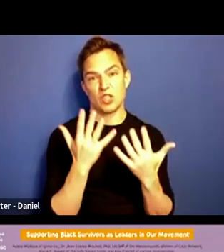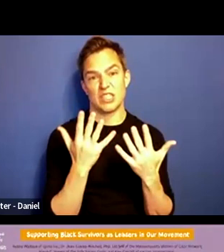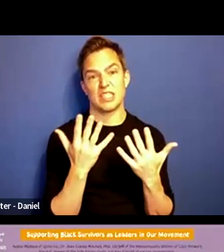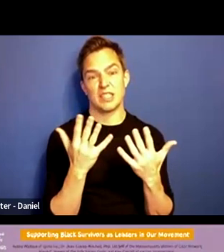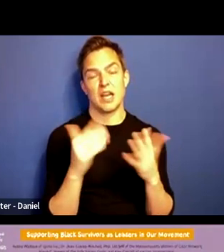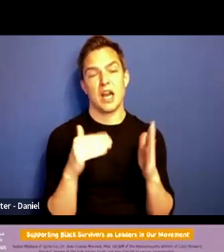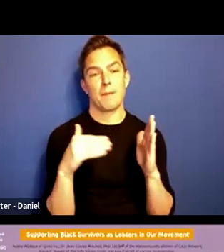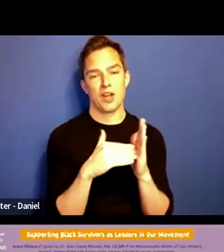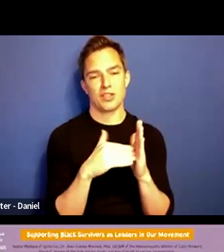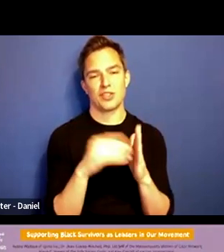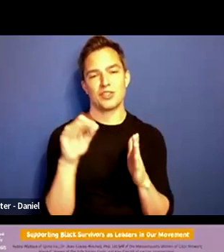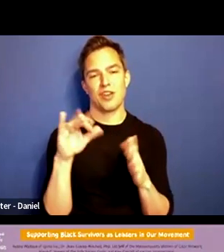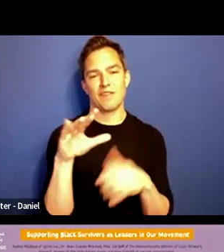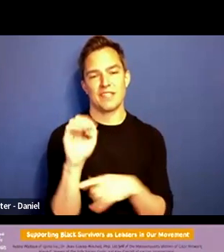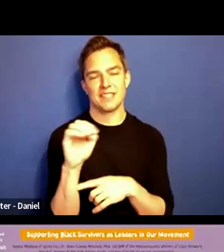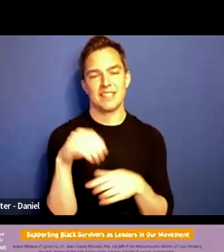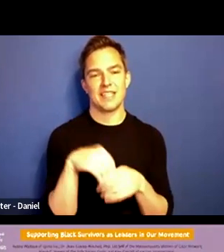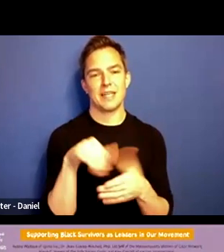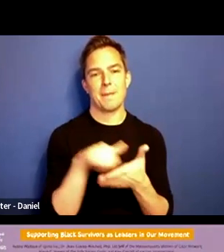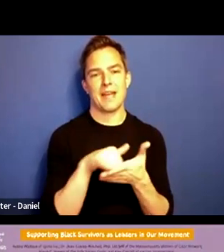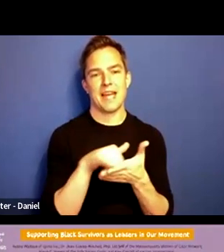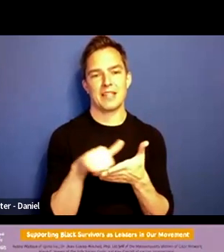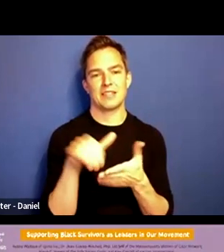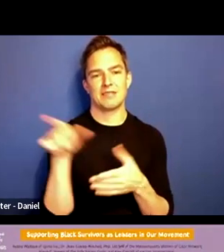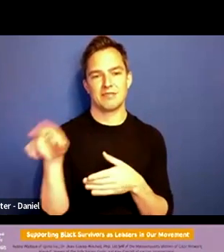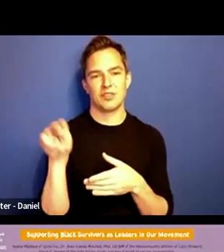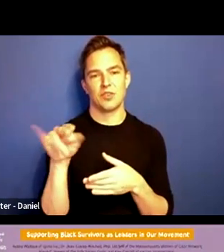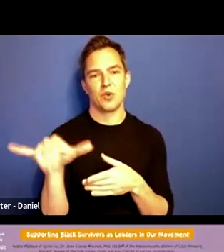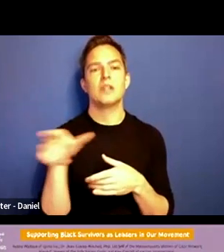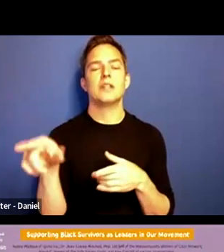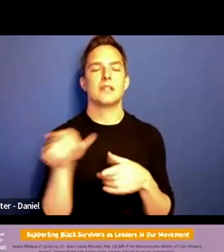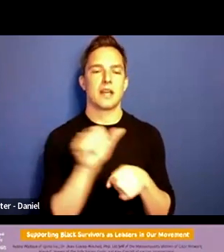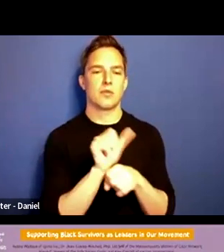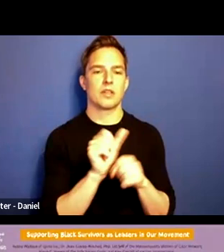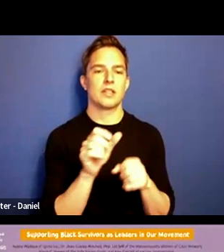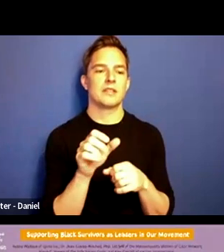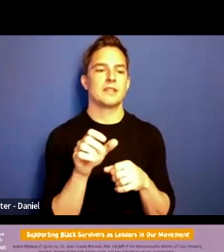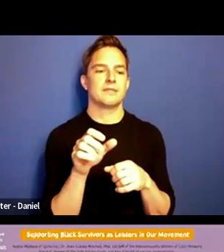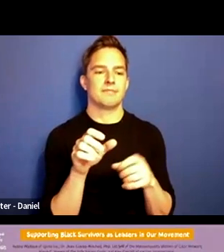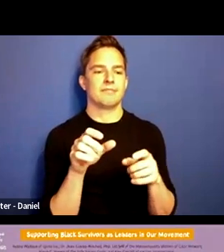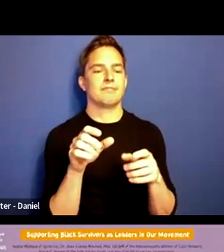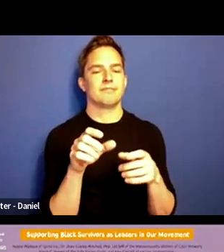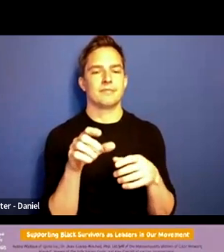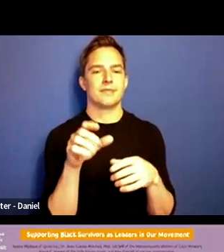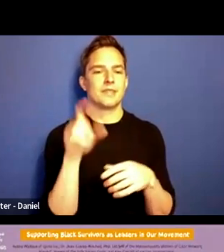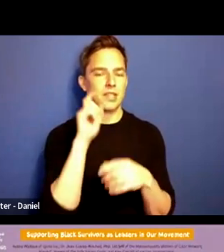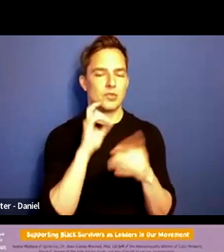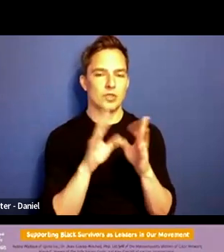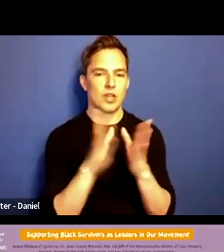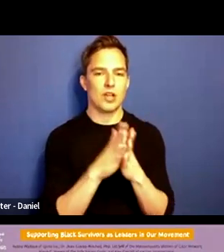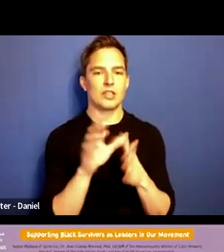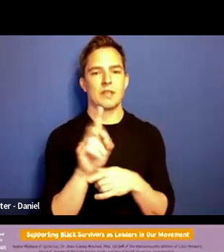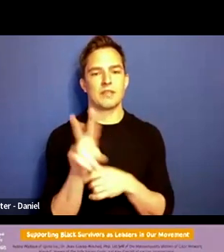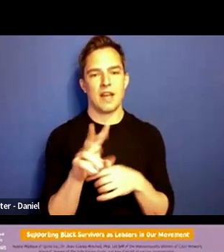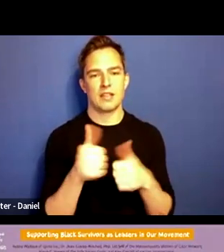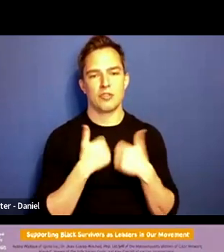prosecution office in Manhattan, New York. And there I worked with special victims unit with sexual assault, domestic violence